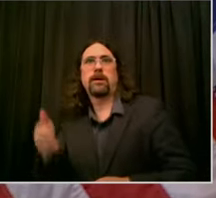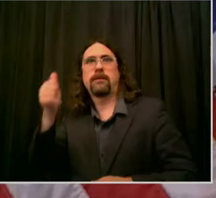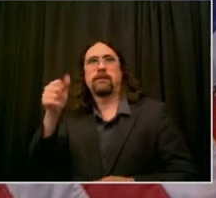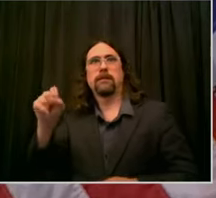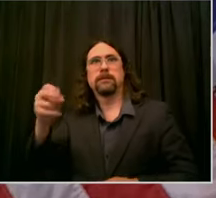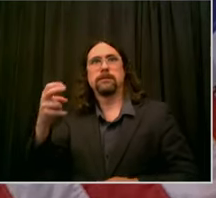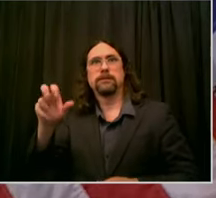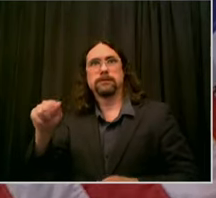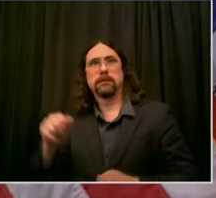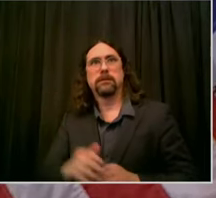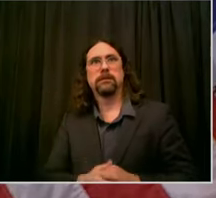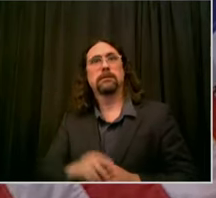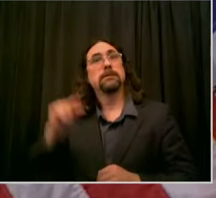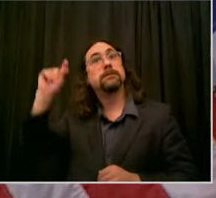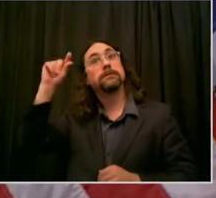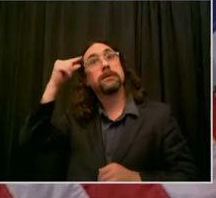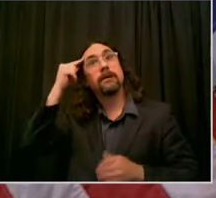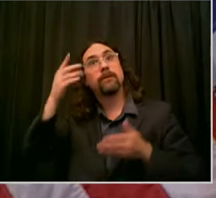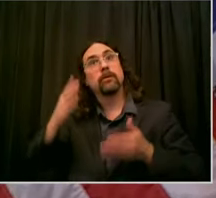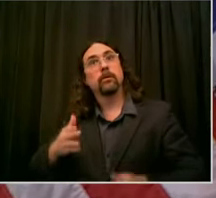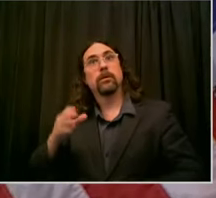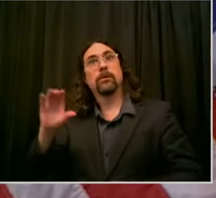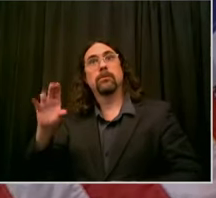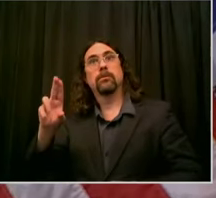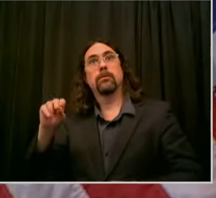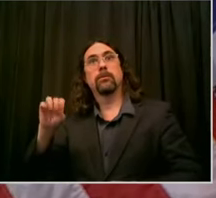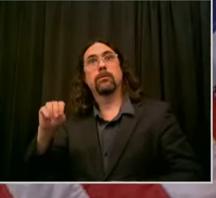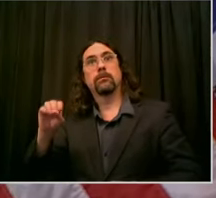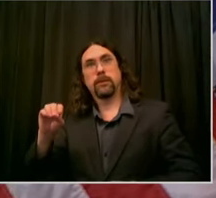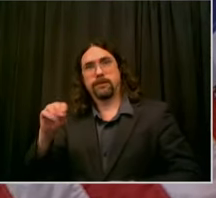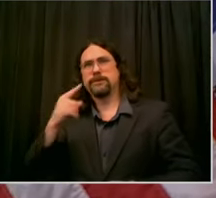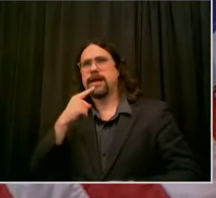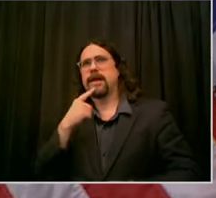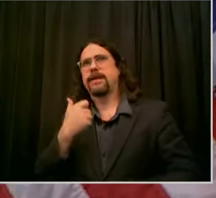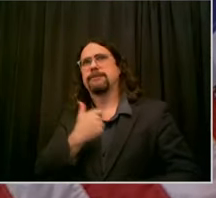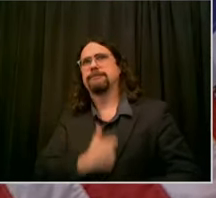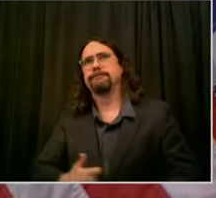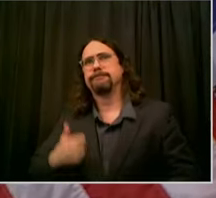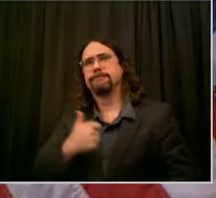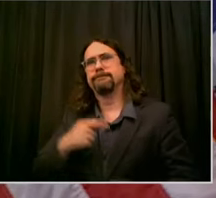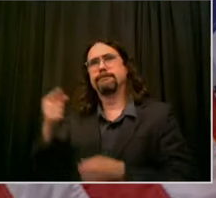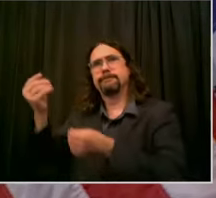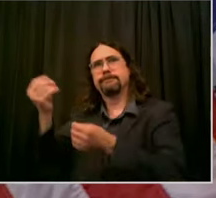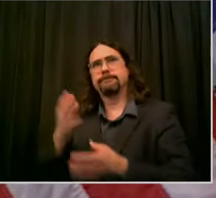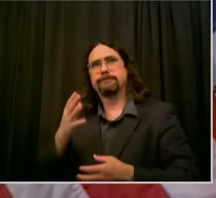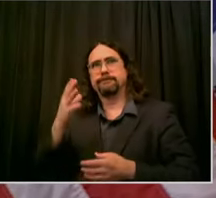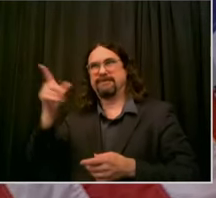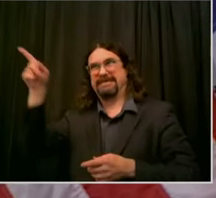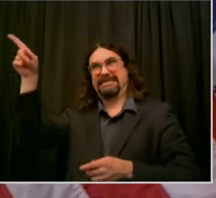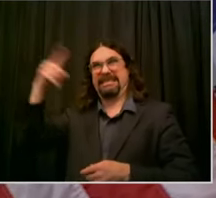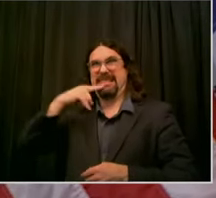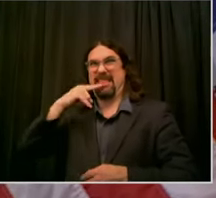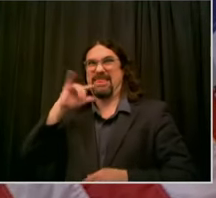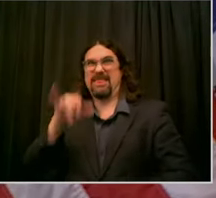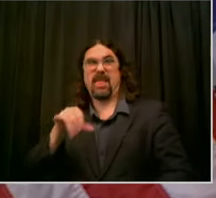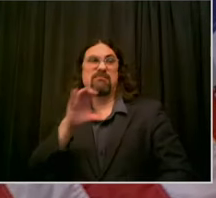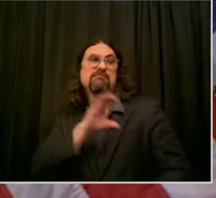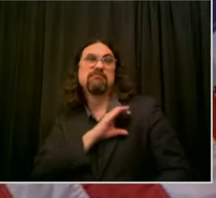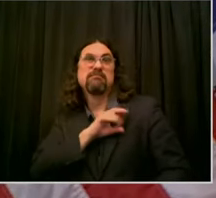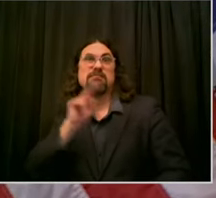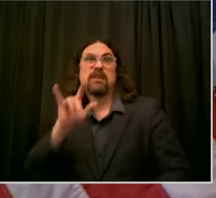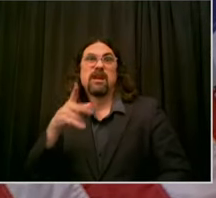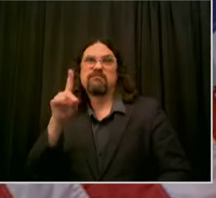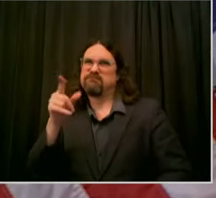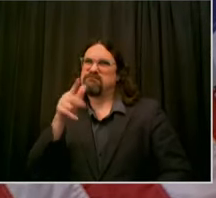the NYPD was not doing its job. Will you please respond to that and say how much you'd like him to apologize